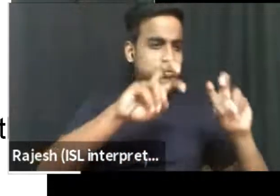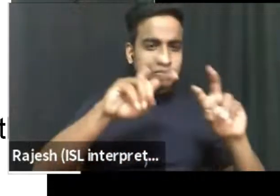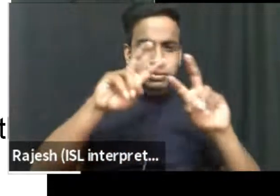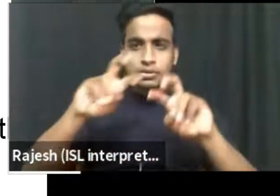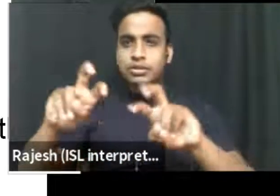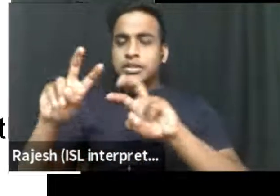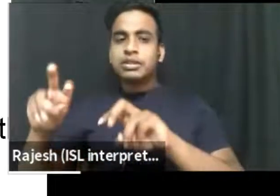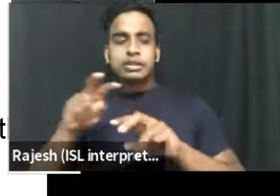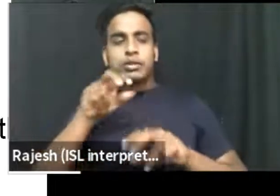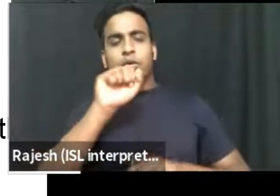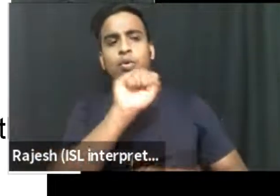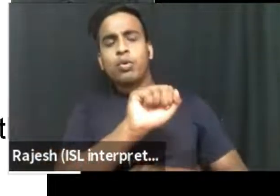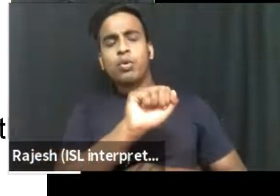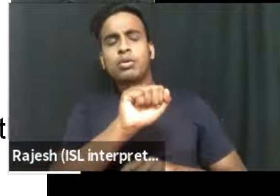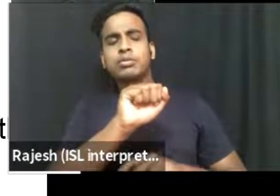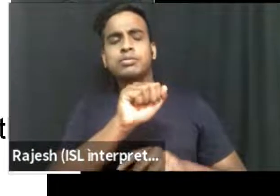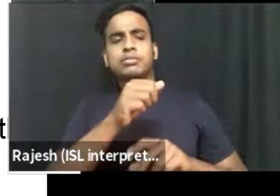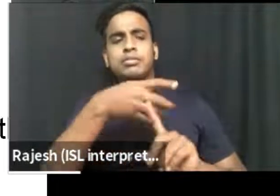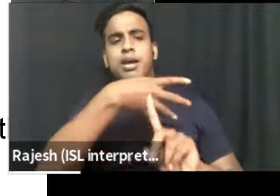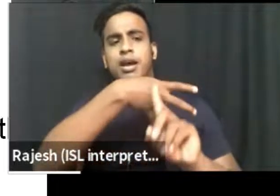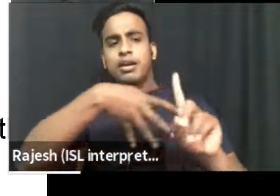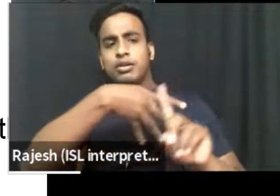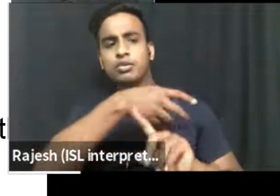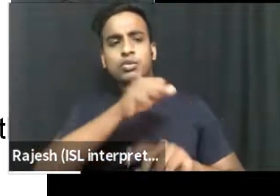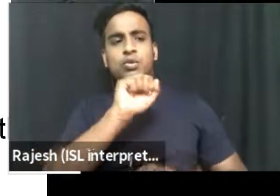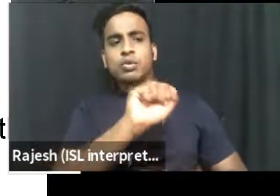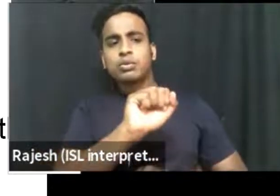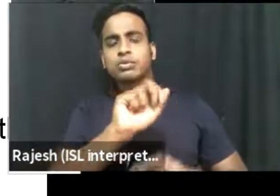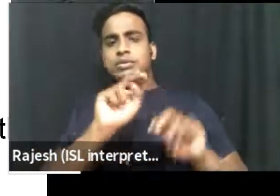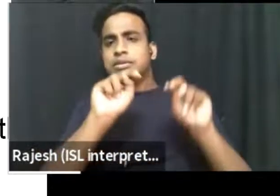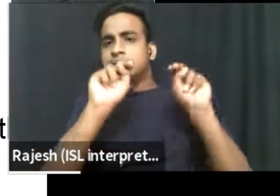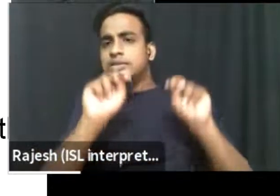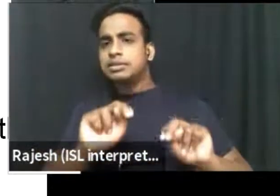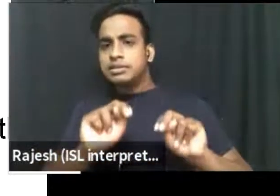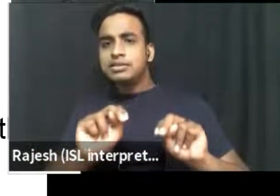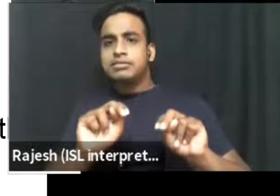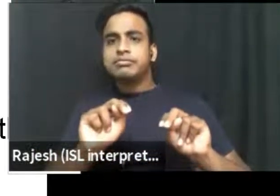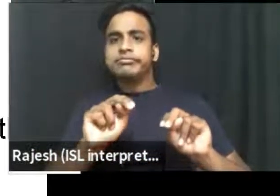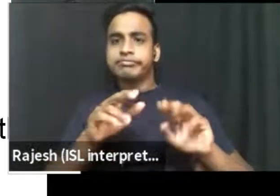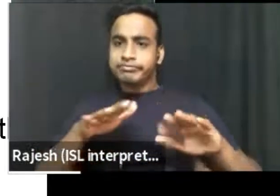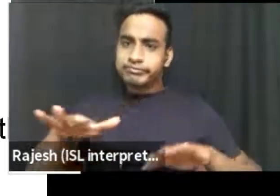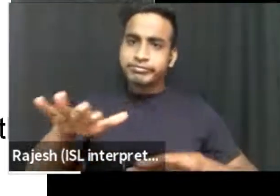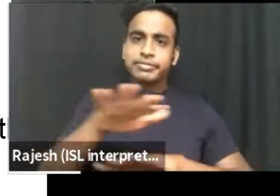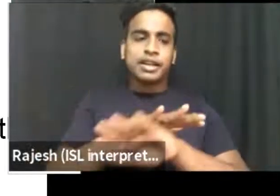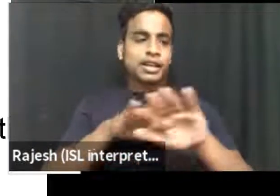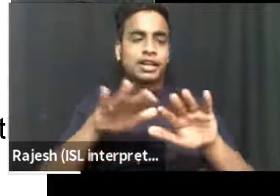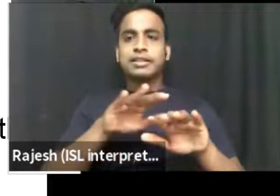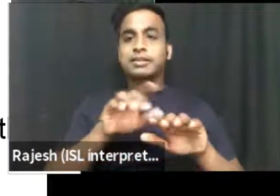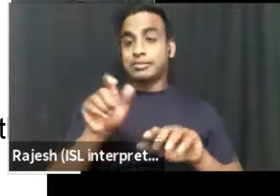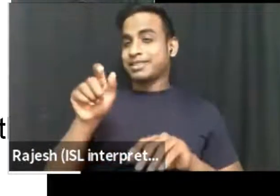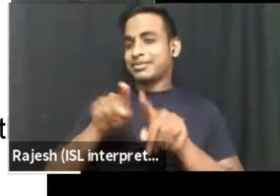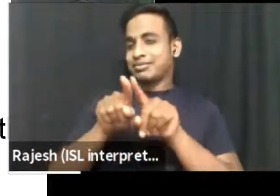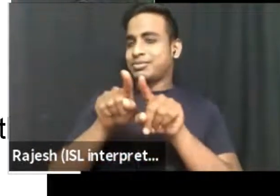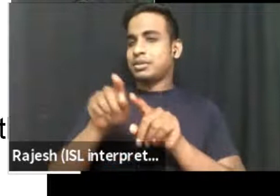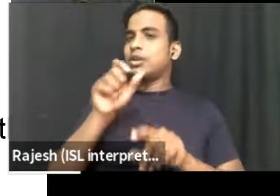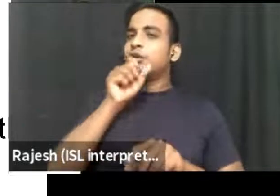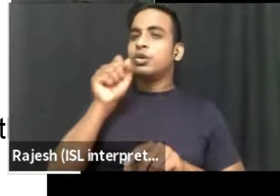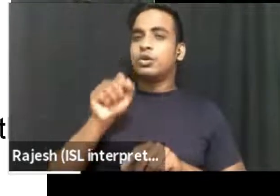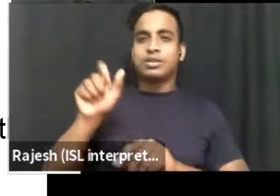from their context and from their needs. It's very clearly highlighted in the discussions on senior citizens,